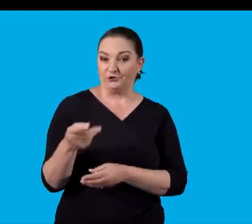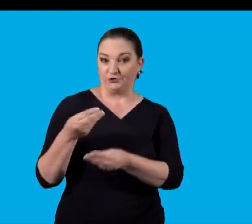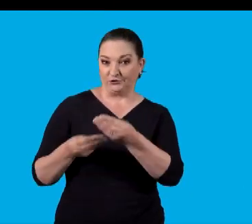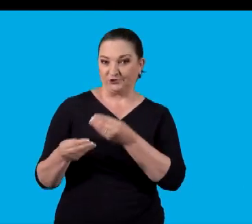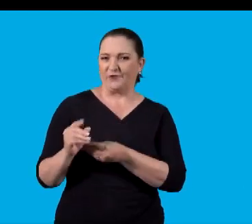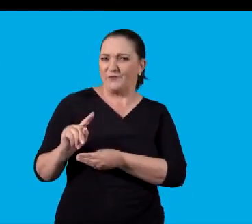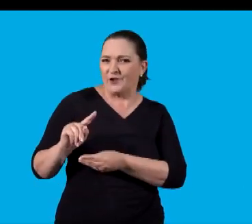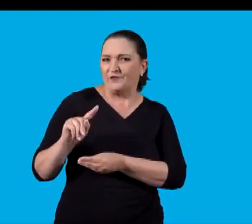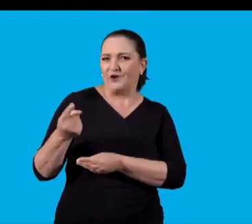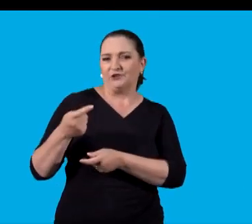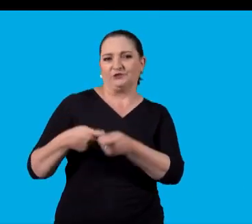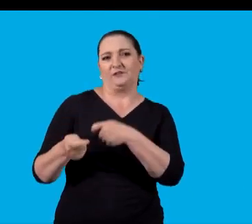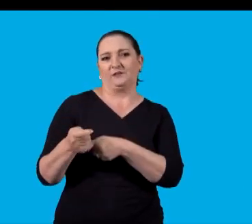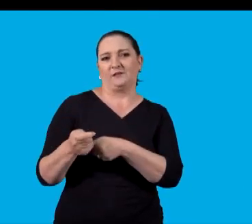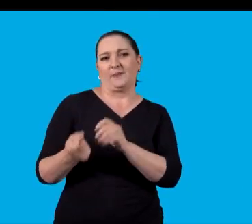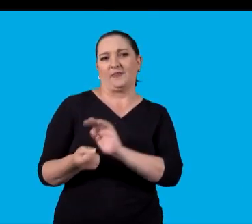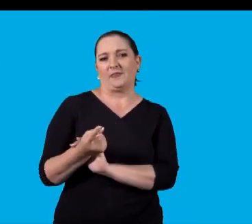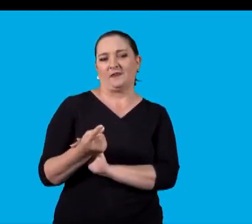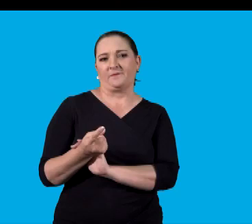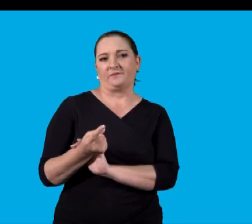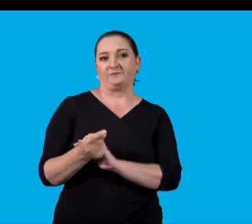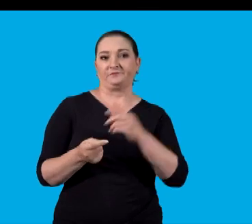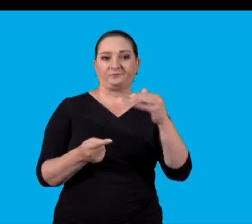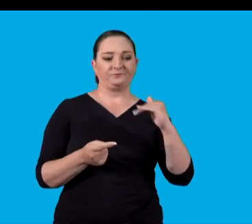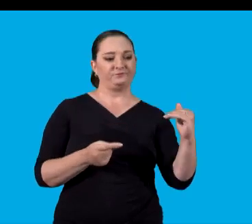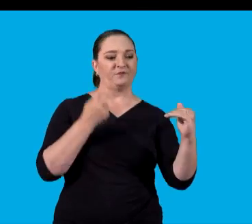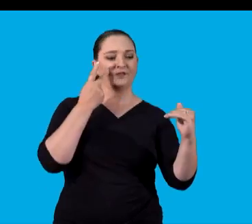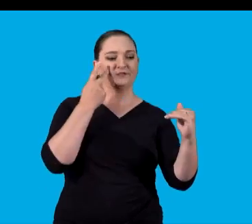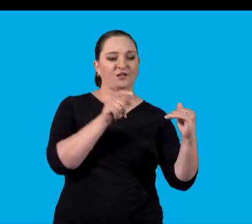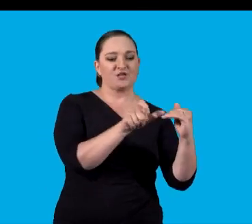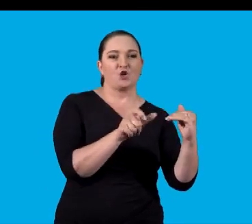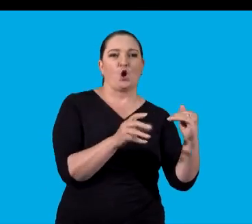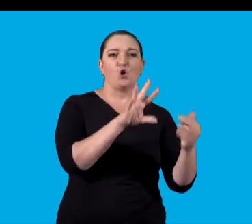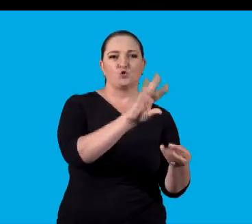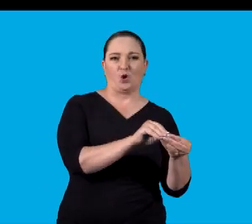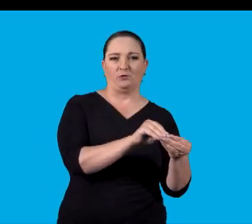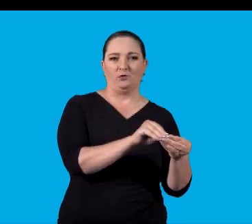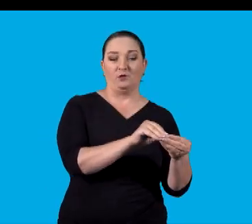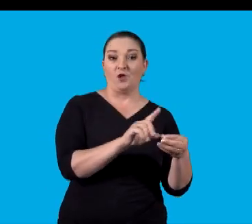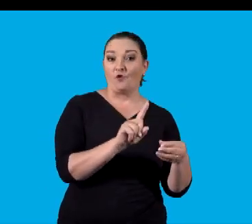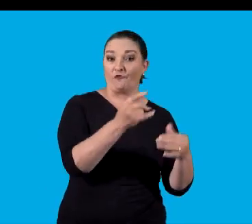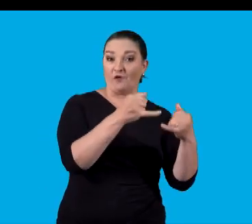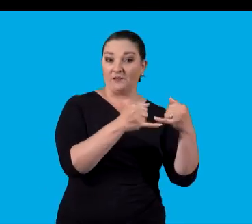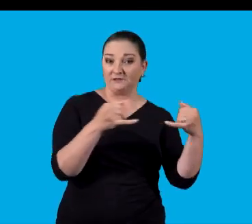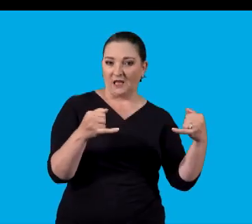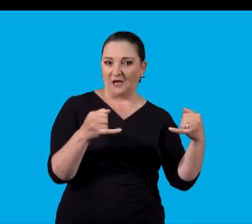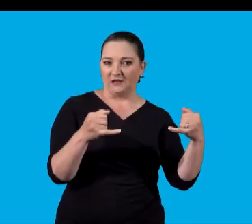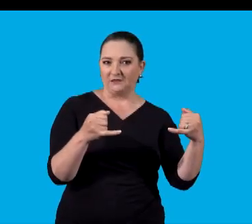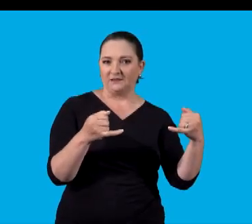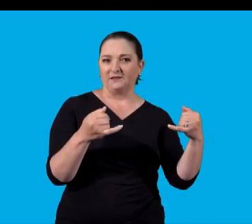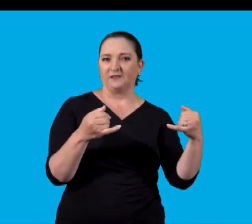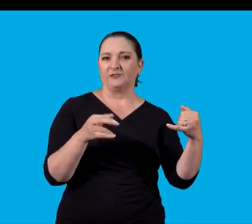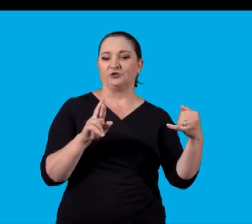long as the repurchase of shares is the first transaction that is happening after the total here at the